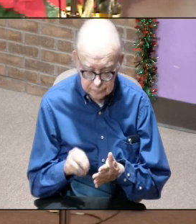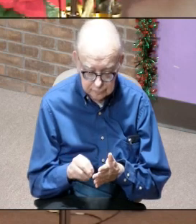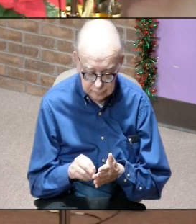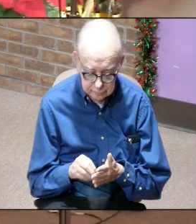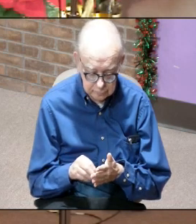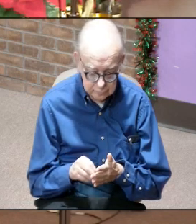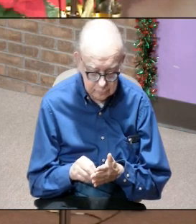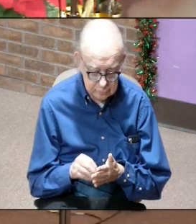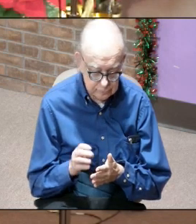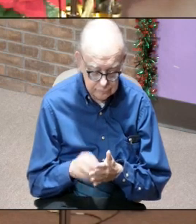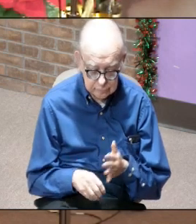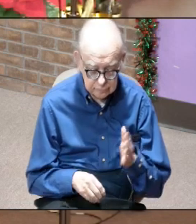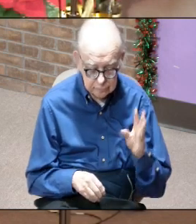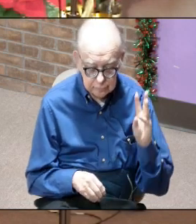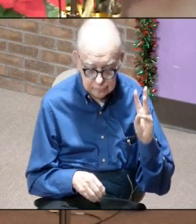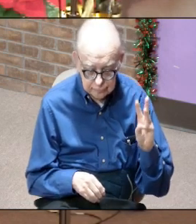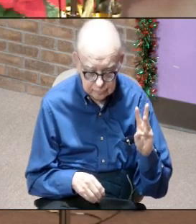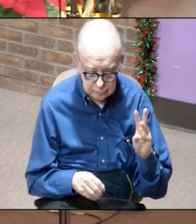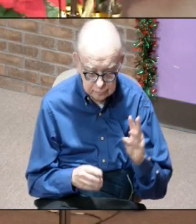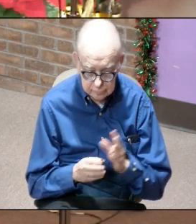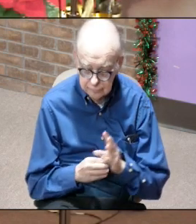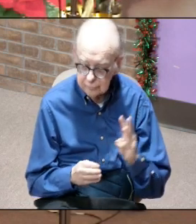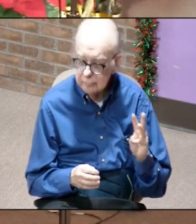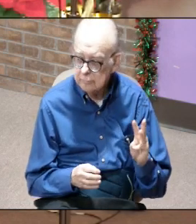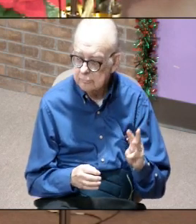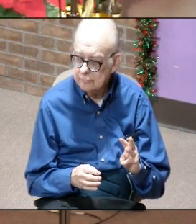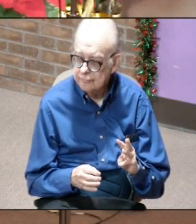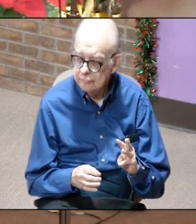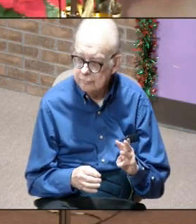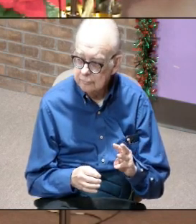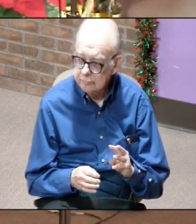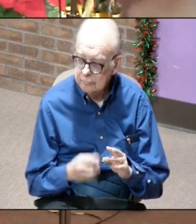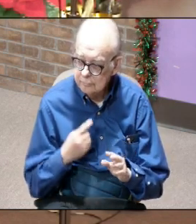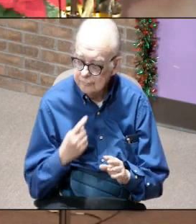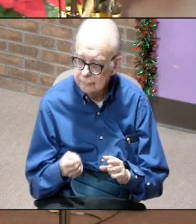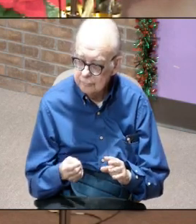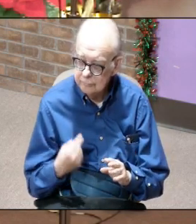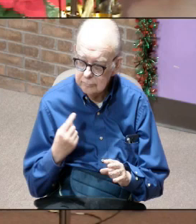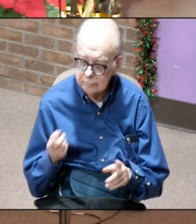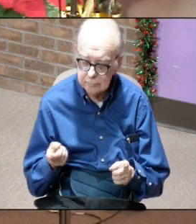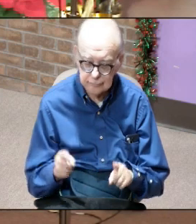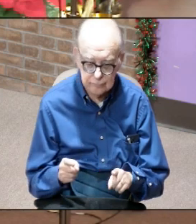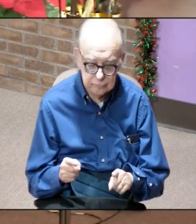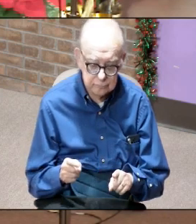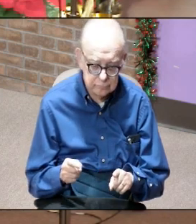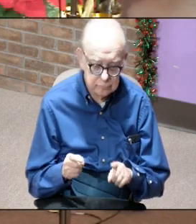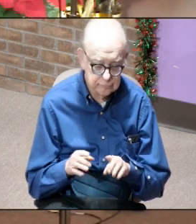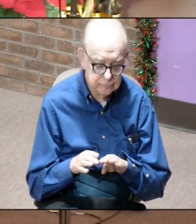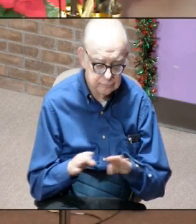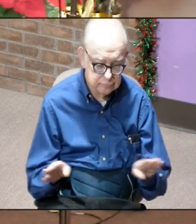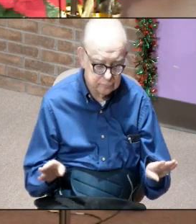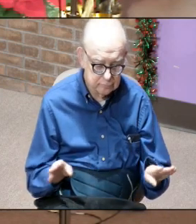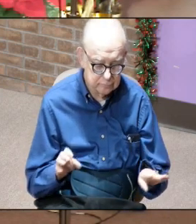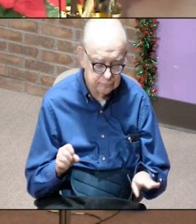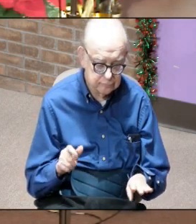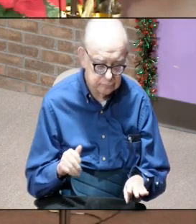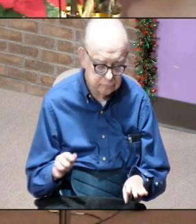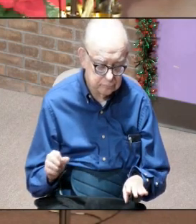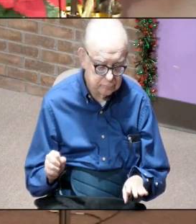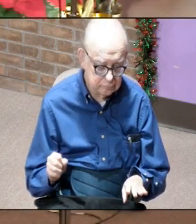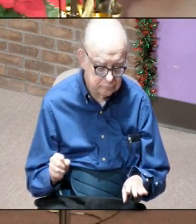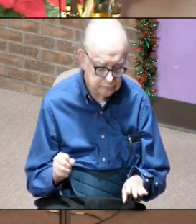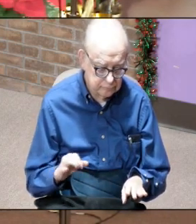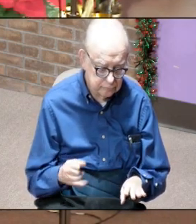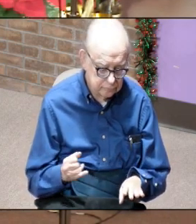chapter 6. It says that when they opened the seal, it says